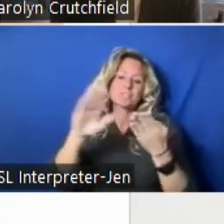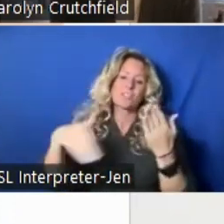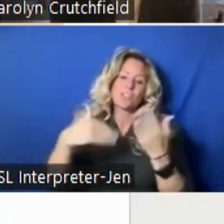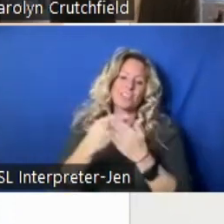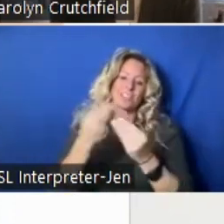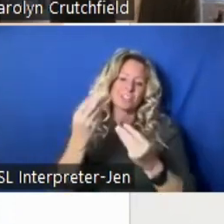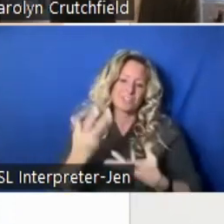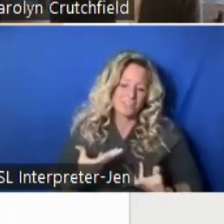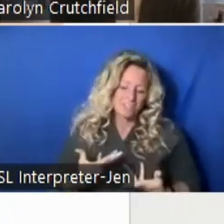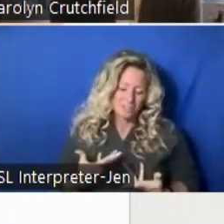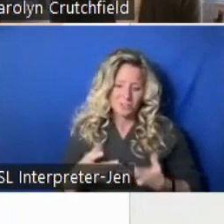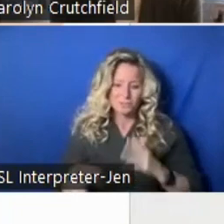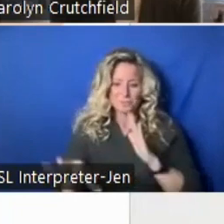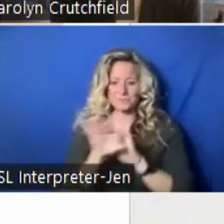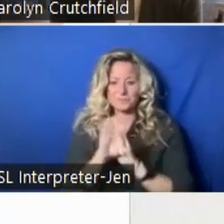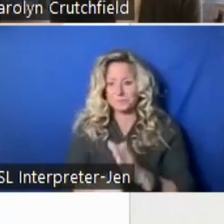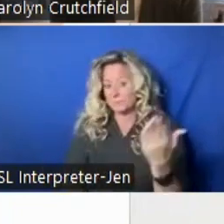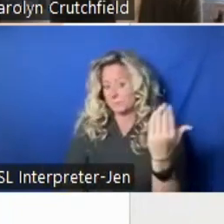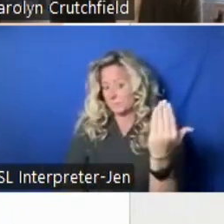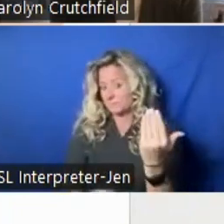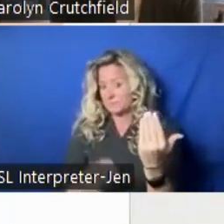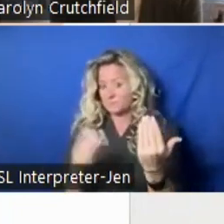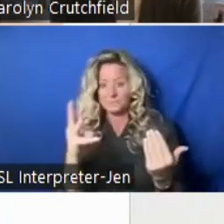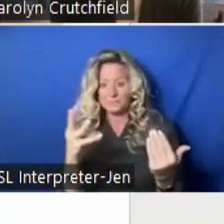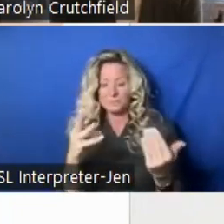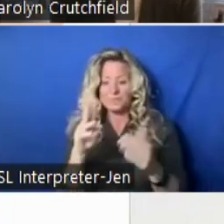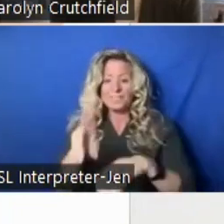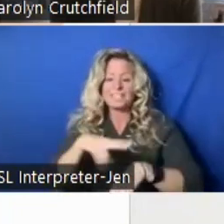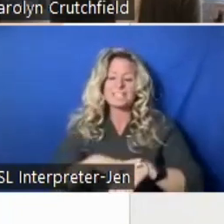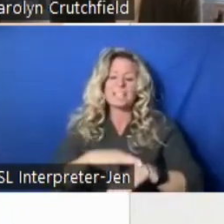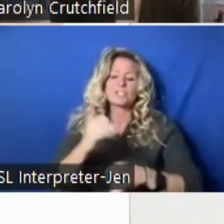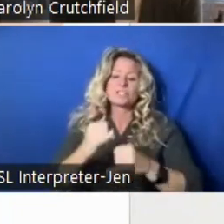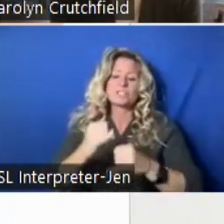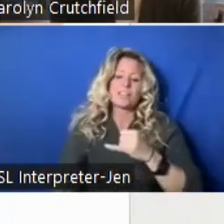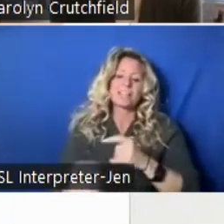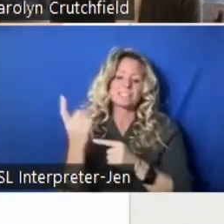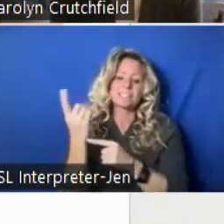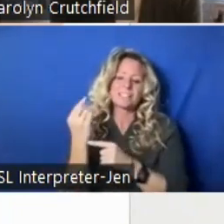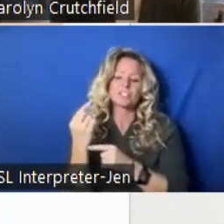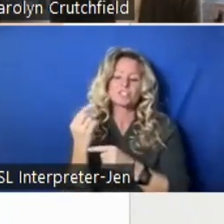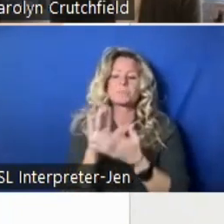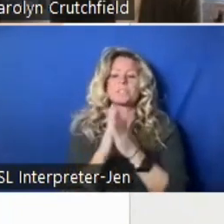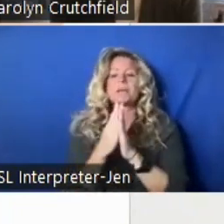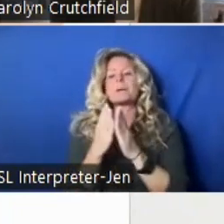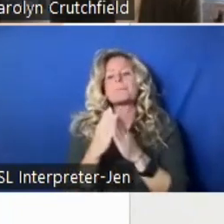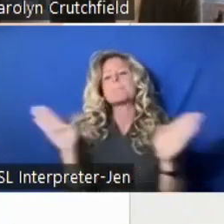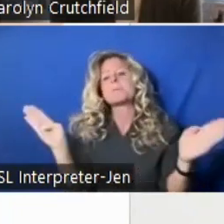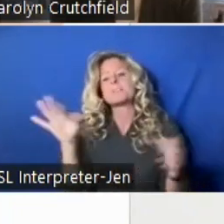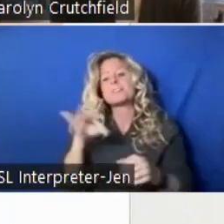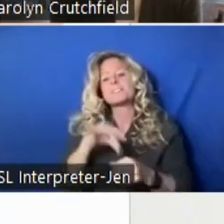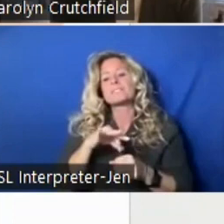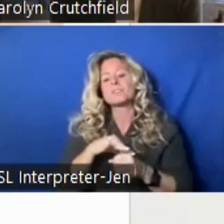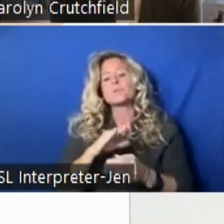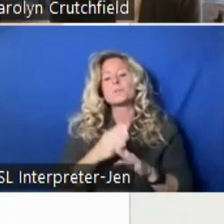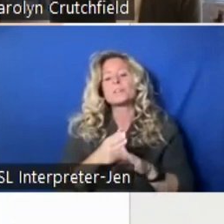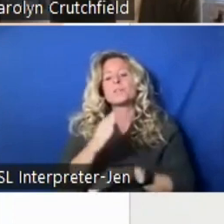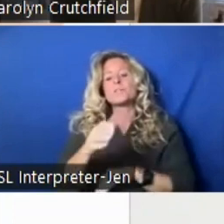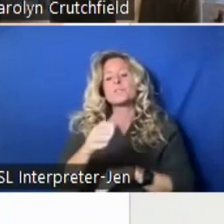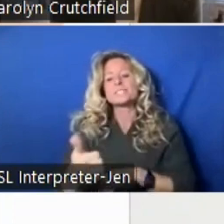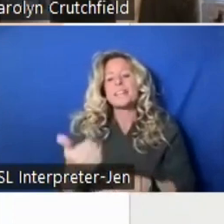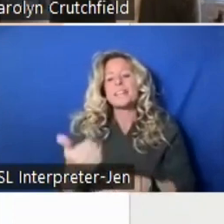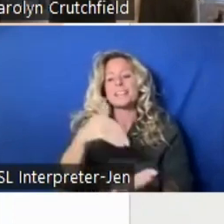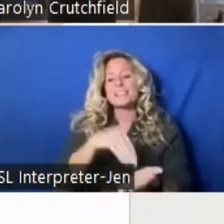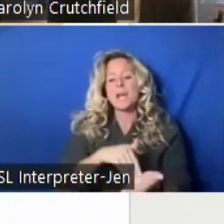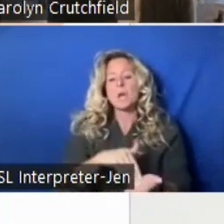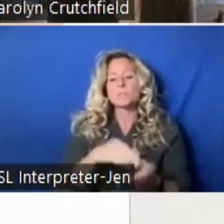And then we chose 15, 16 national finalists last year, put it to a public vote. We had over 10,000 votes.